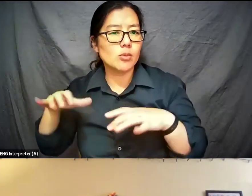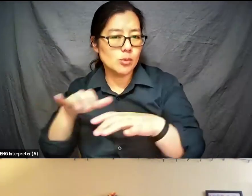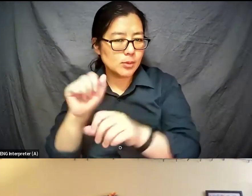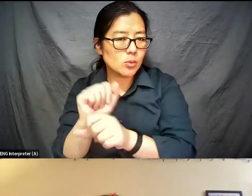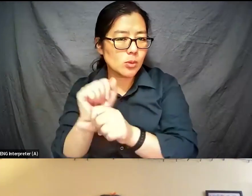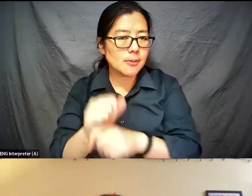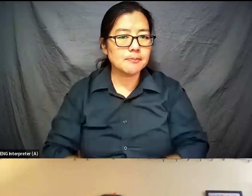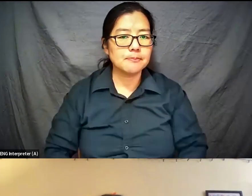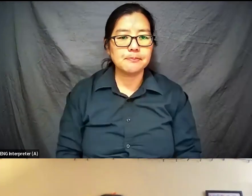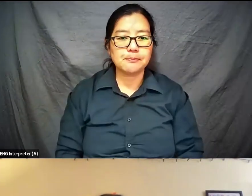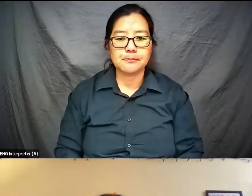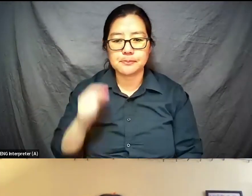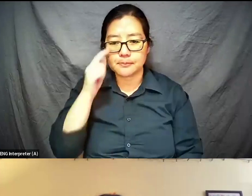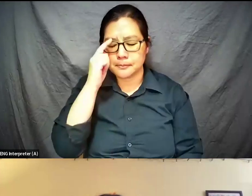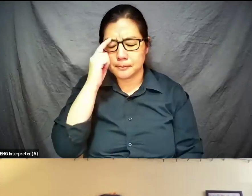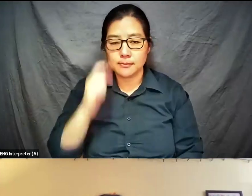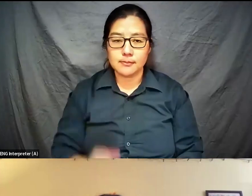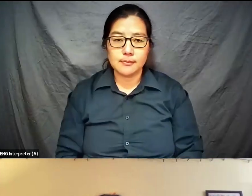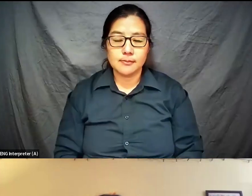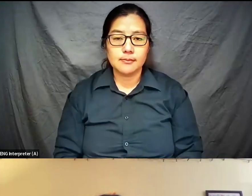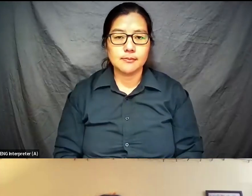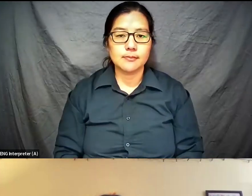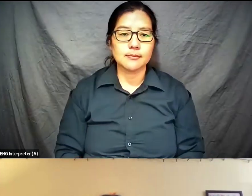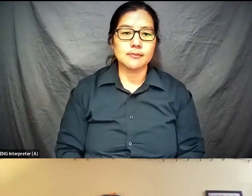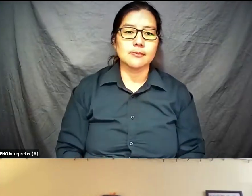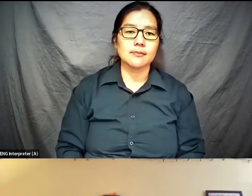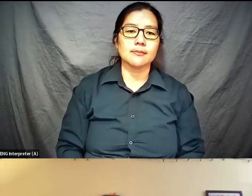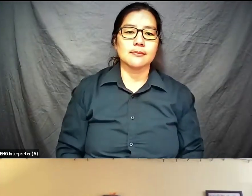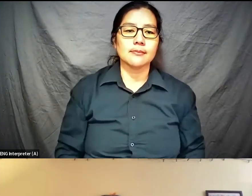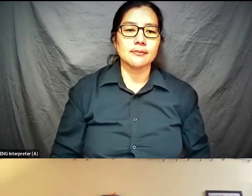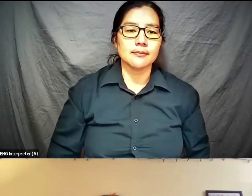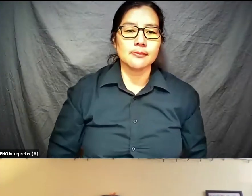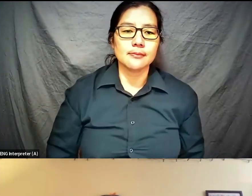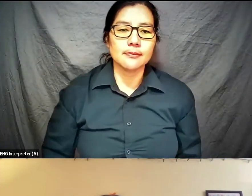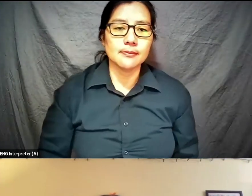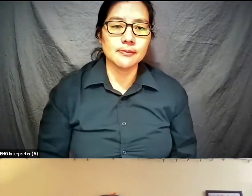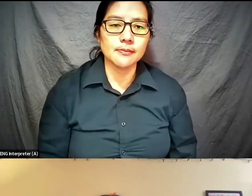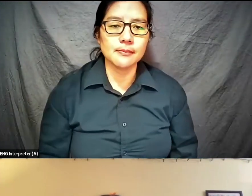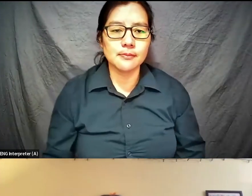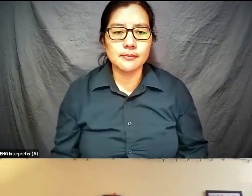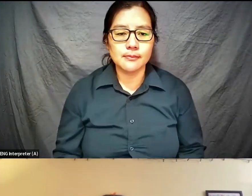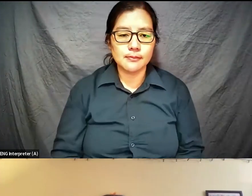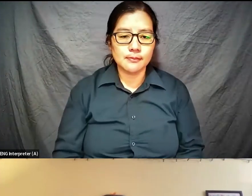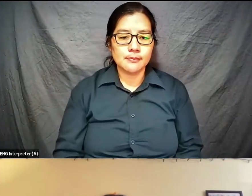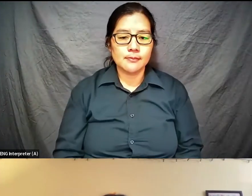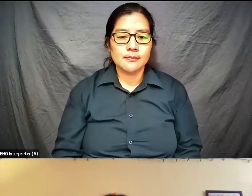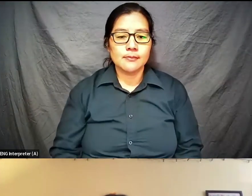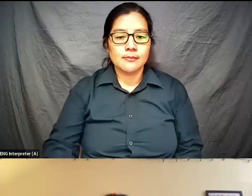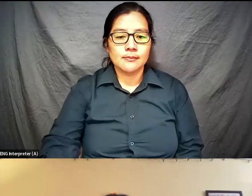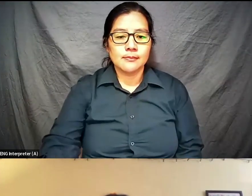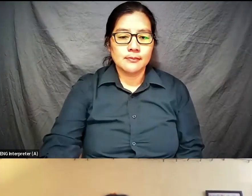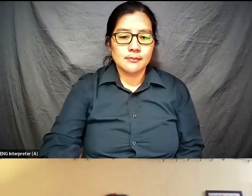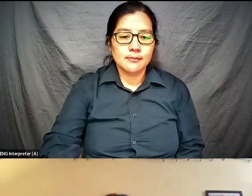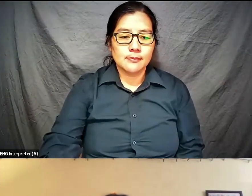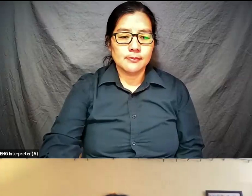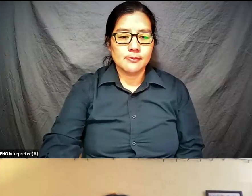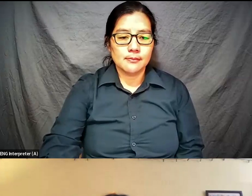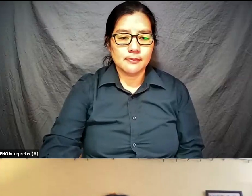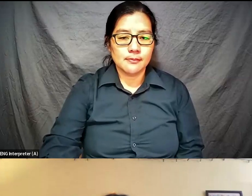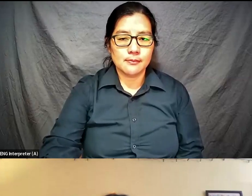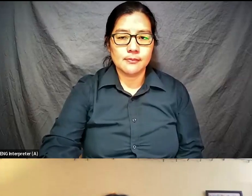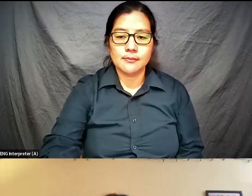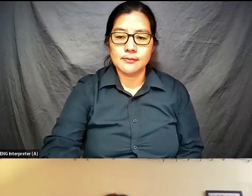just, yeah, rebuilding and reconnecting to land, especially in an area in a neighborhood that